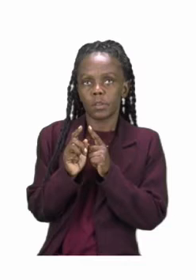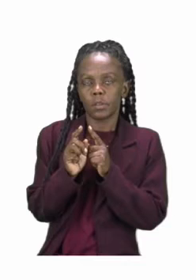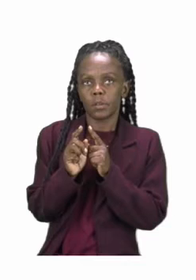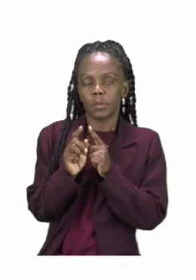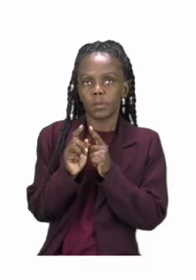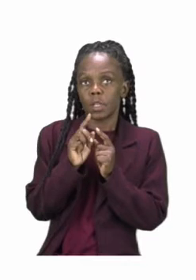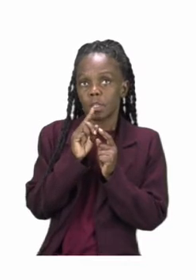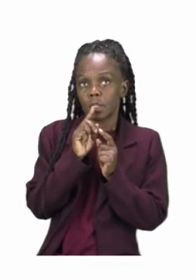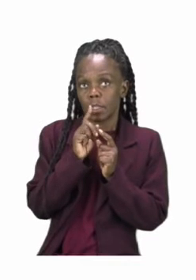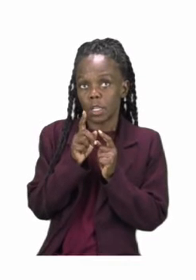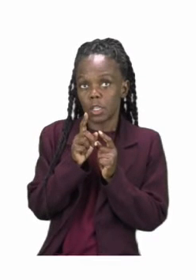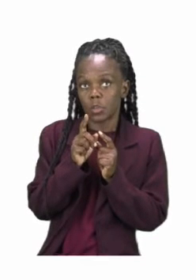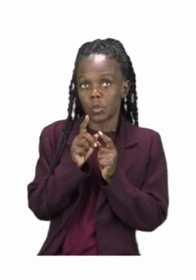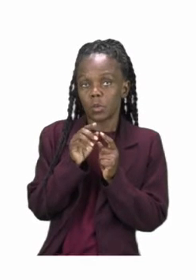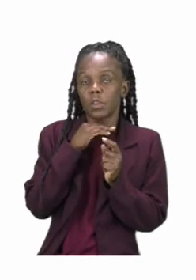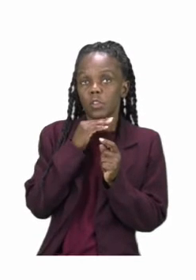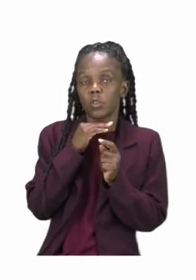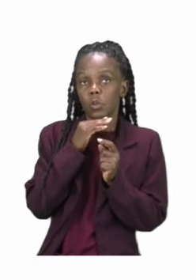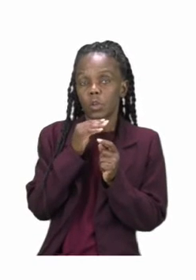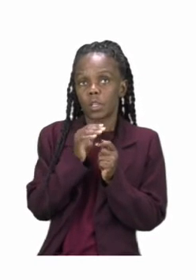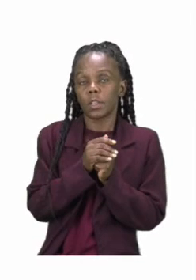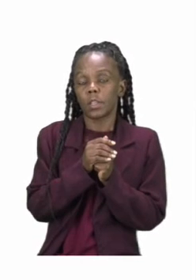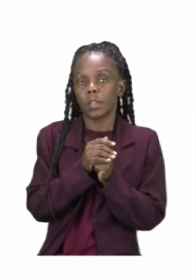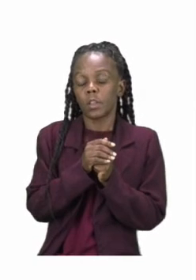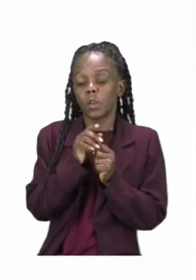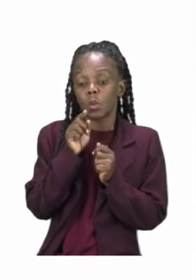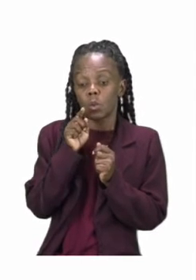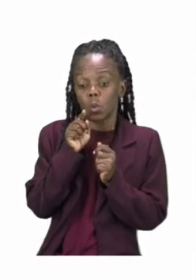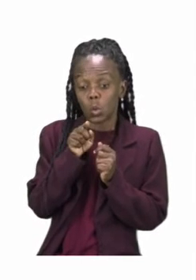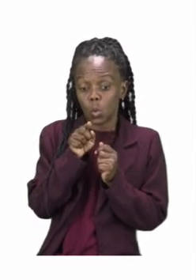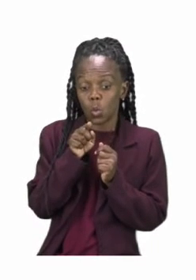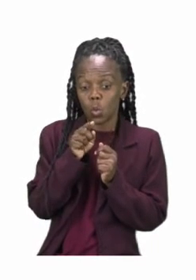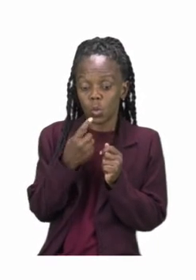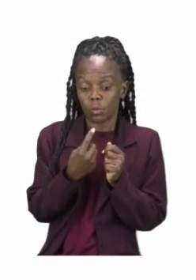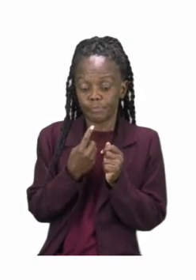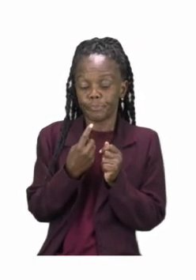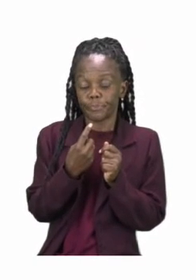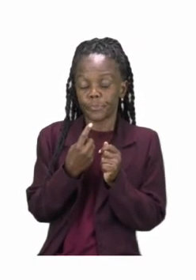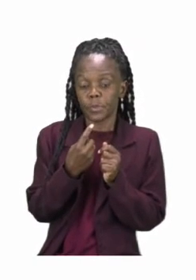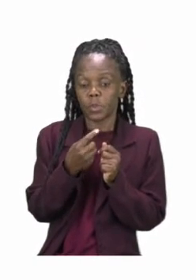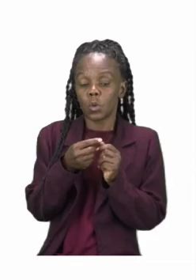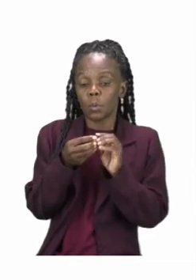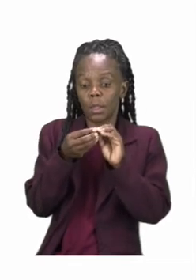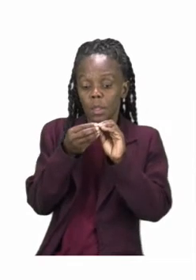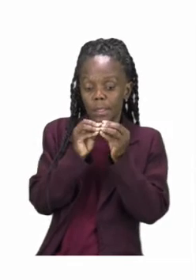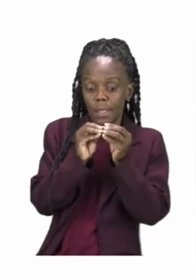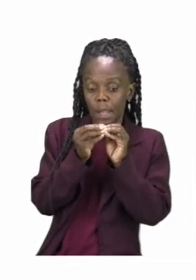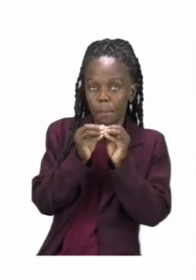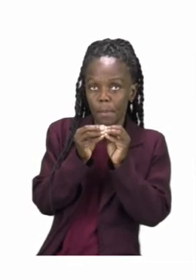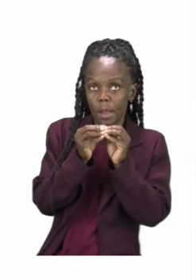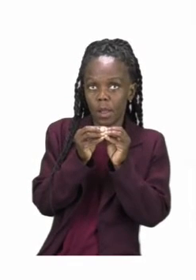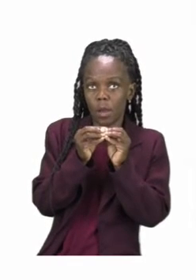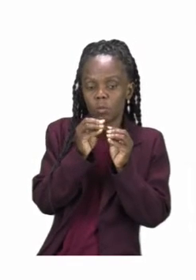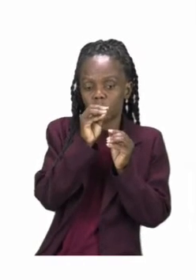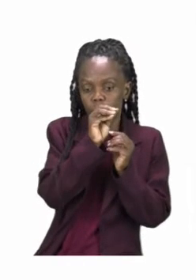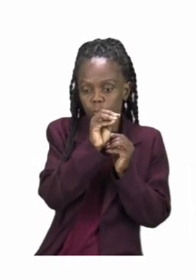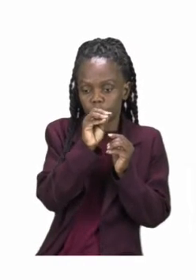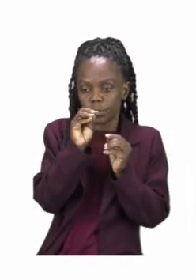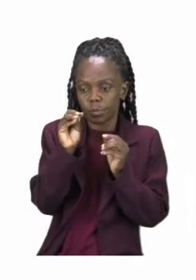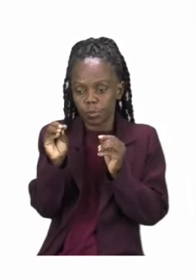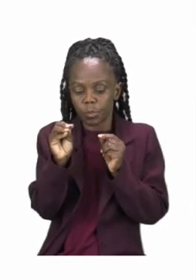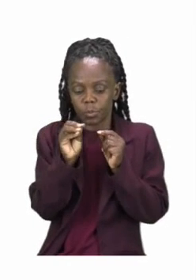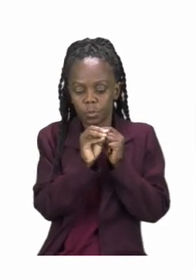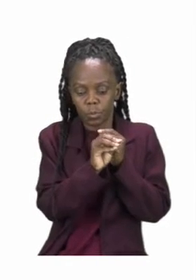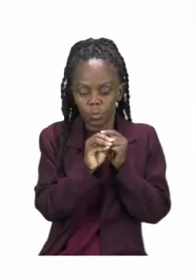each picture of the story in order. Then, I want you to try and tell the story in